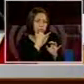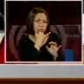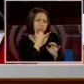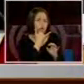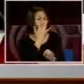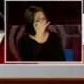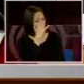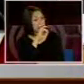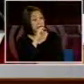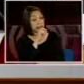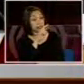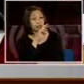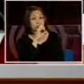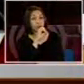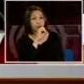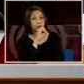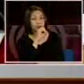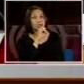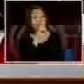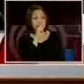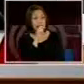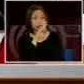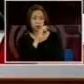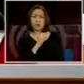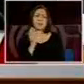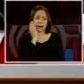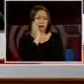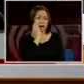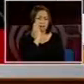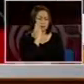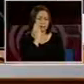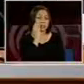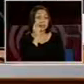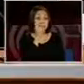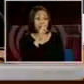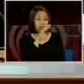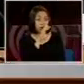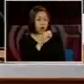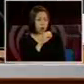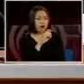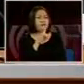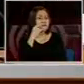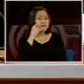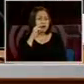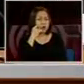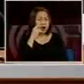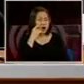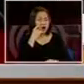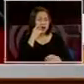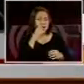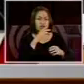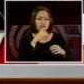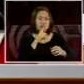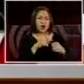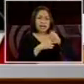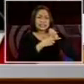a TRO, we know it, Your Honor, that it is supposed to preserve the status quo